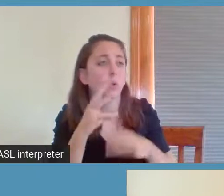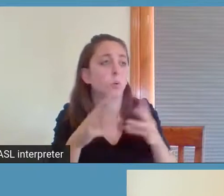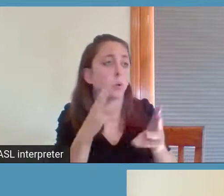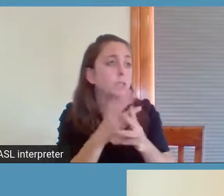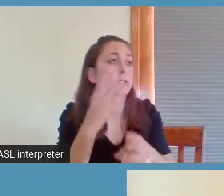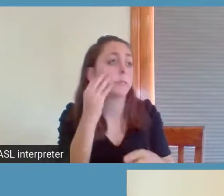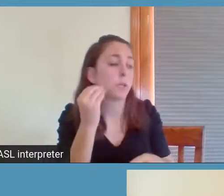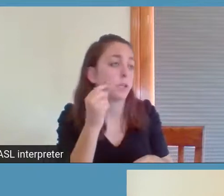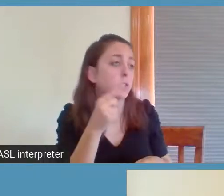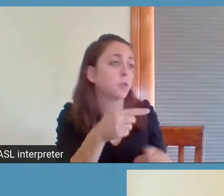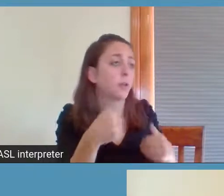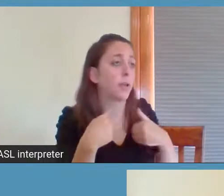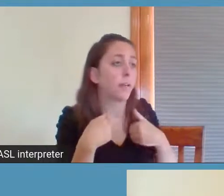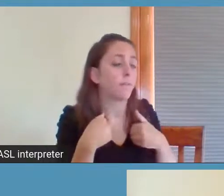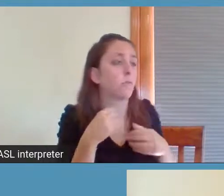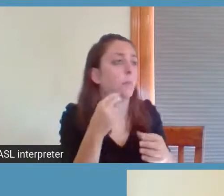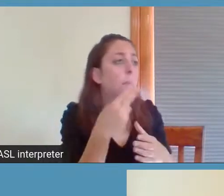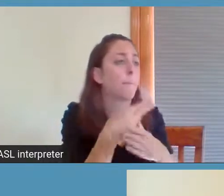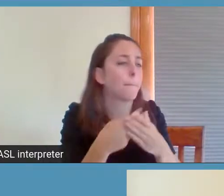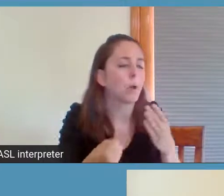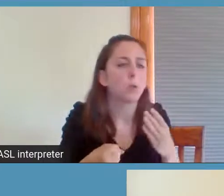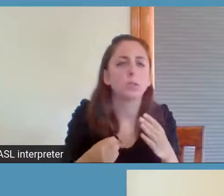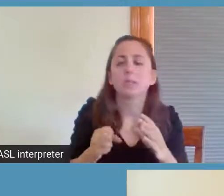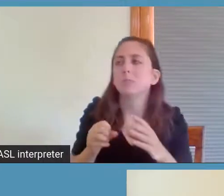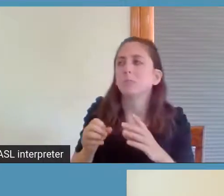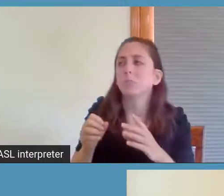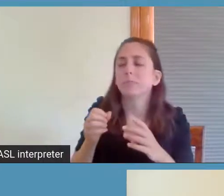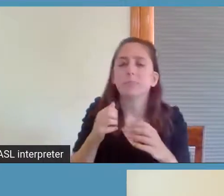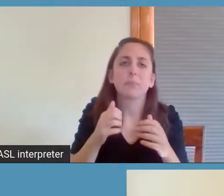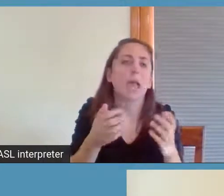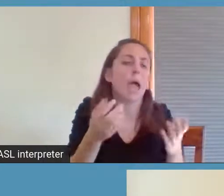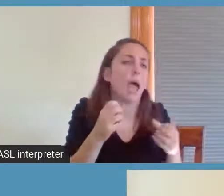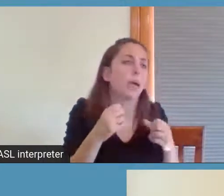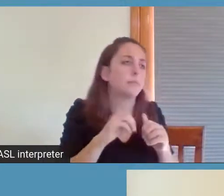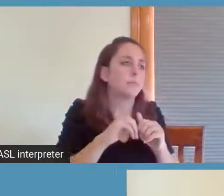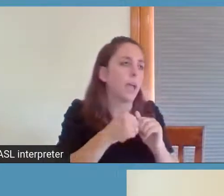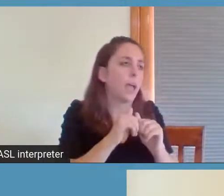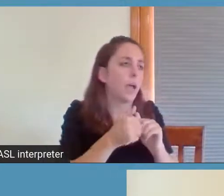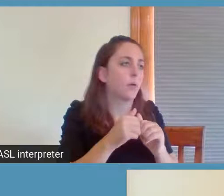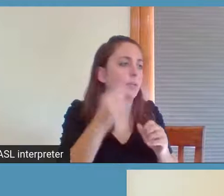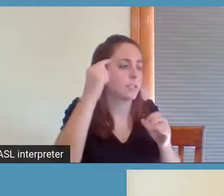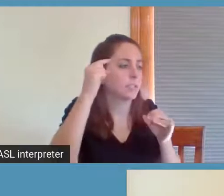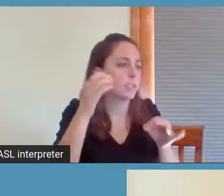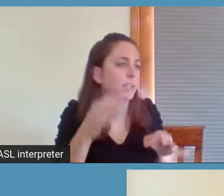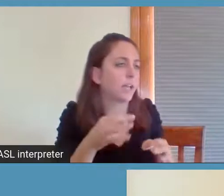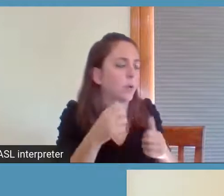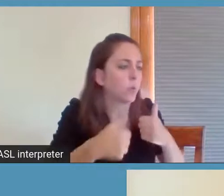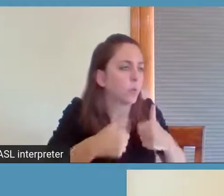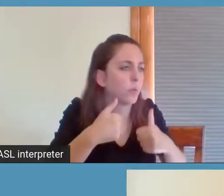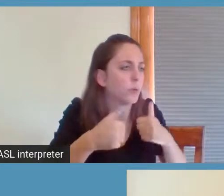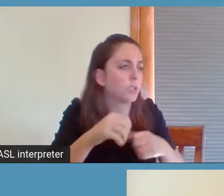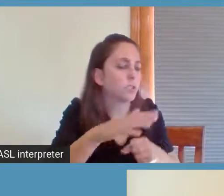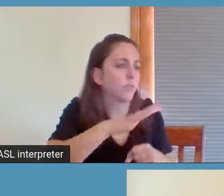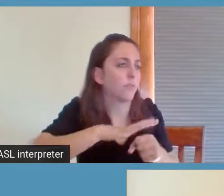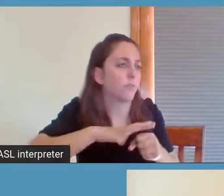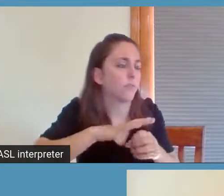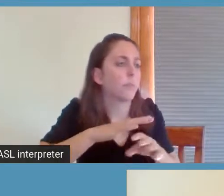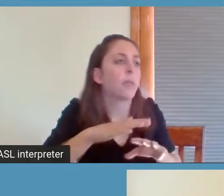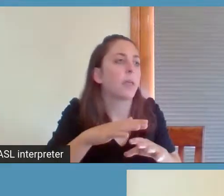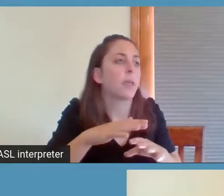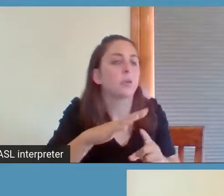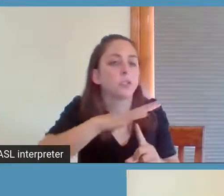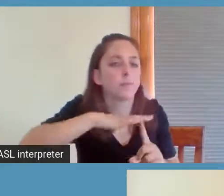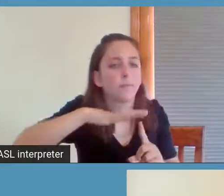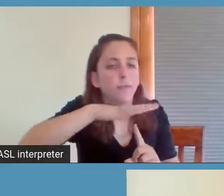you decide which environment to choose for a given show? Do you ever try to use both physical and digital spaces for the same exhibition? I